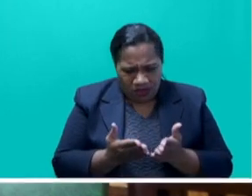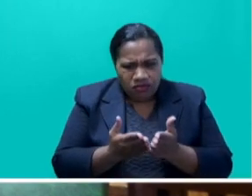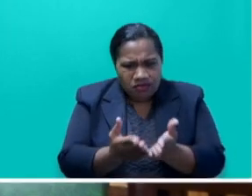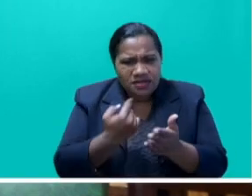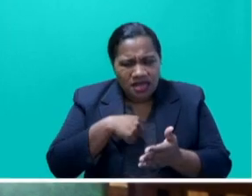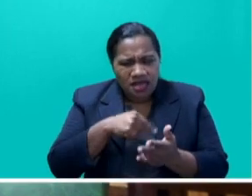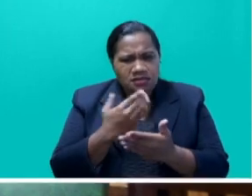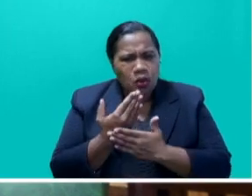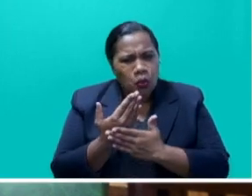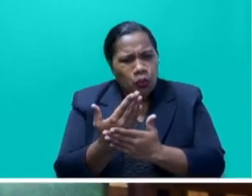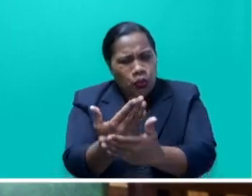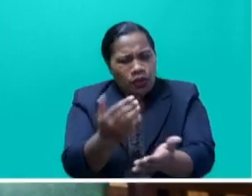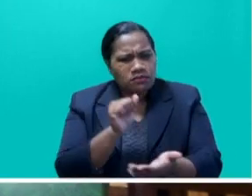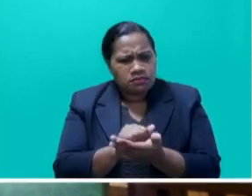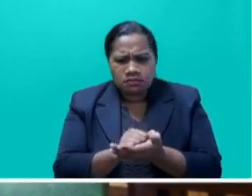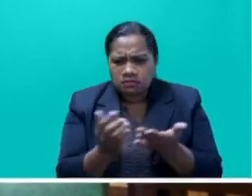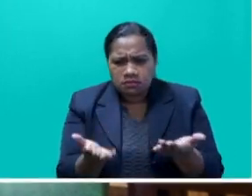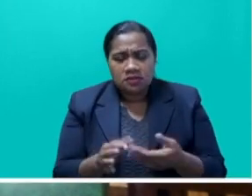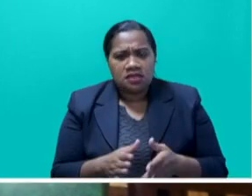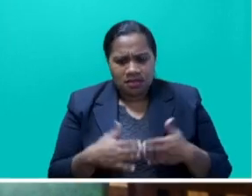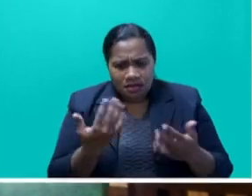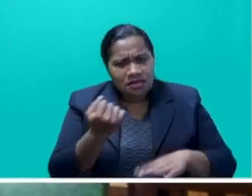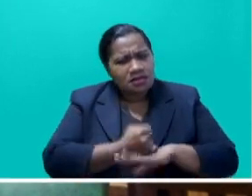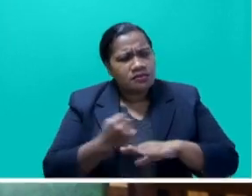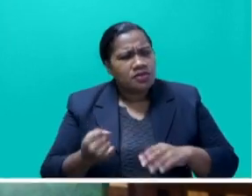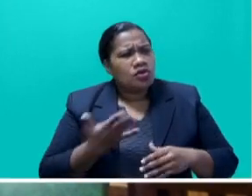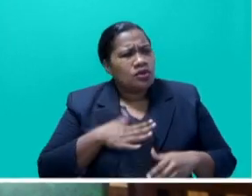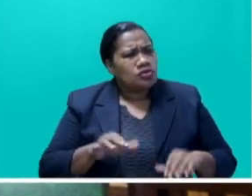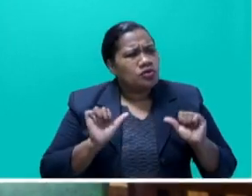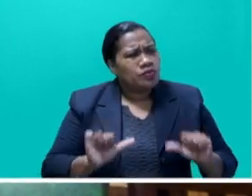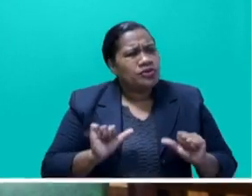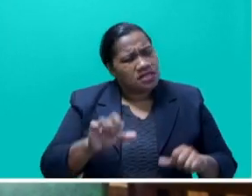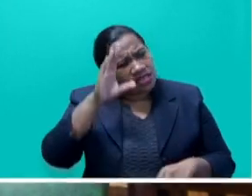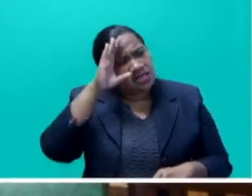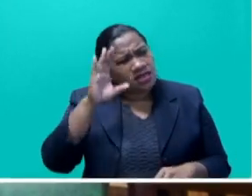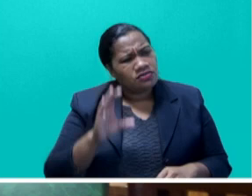the alternative government that wants to go take the country into